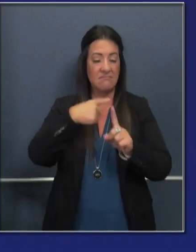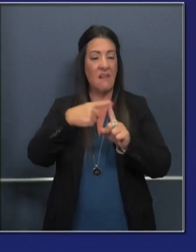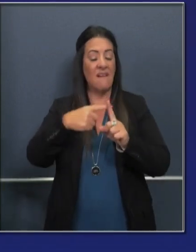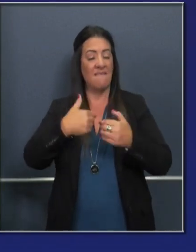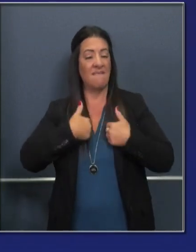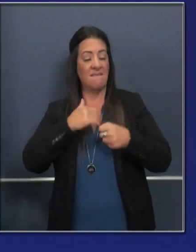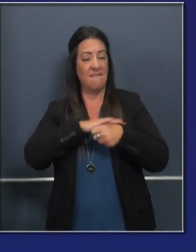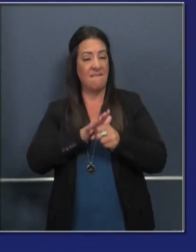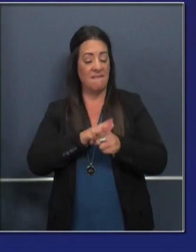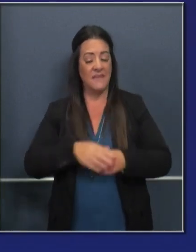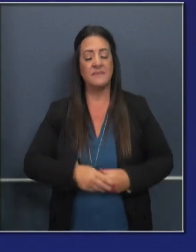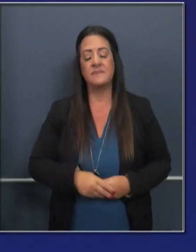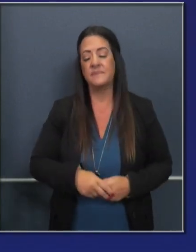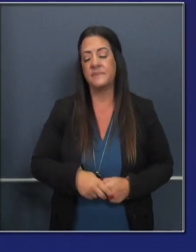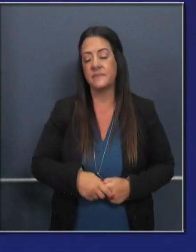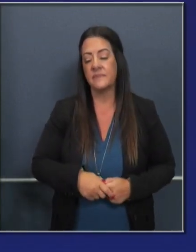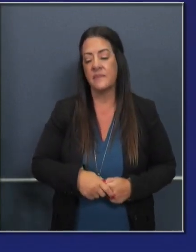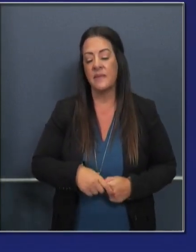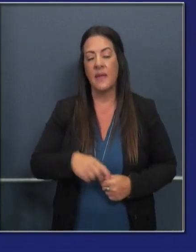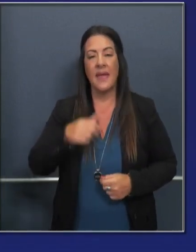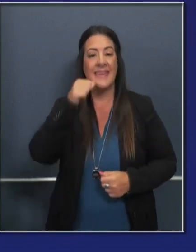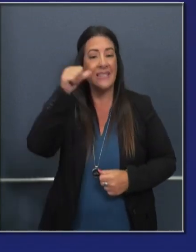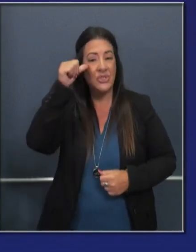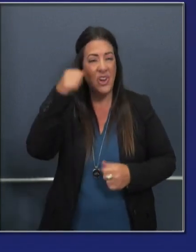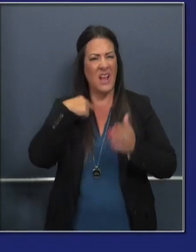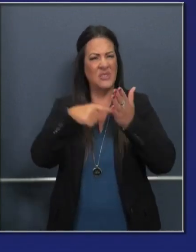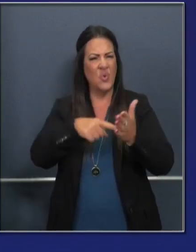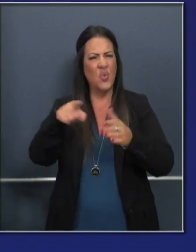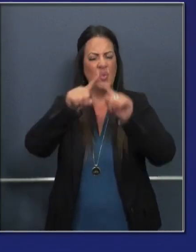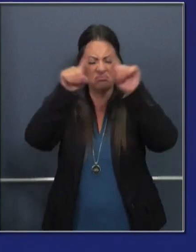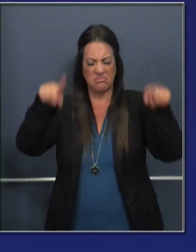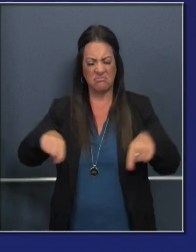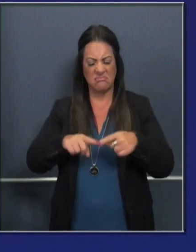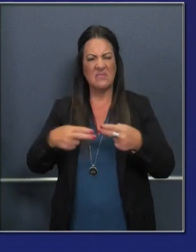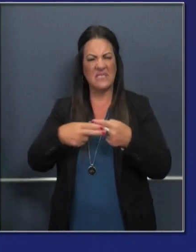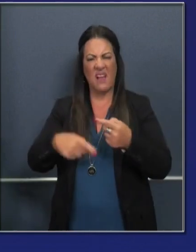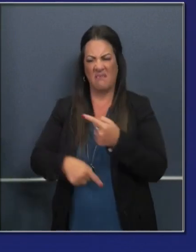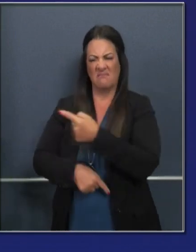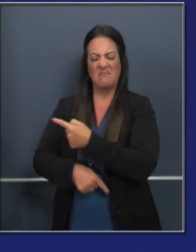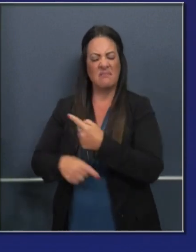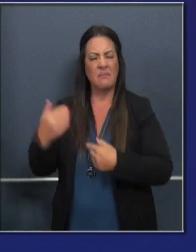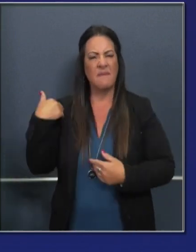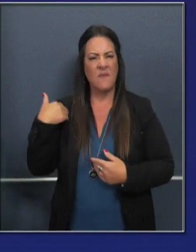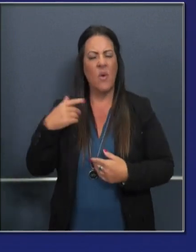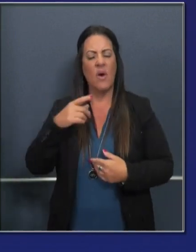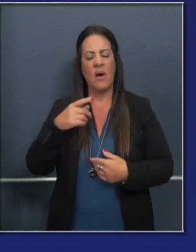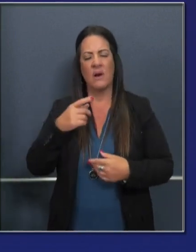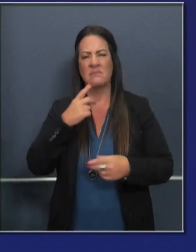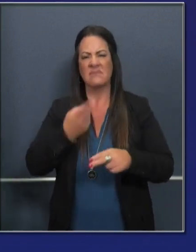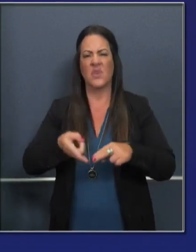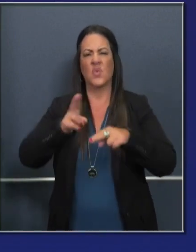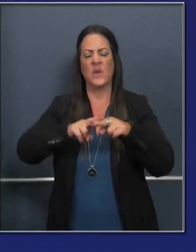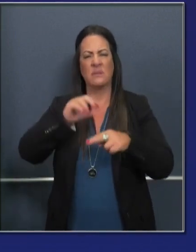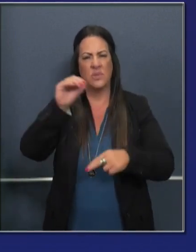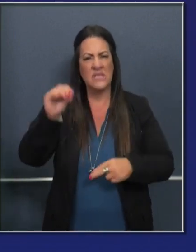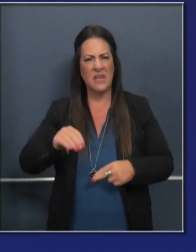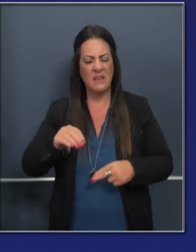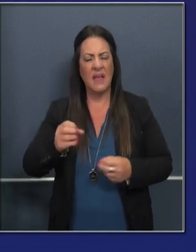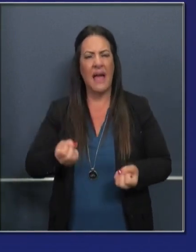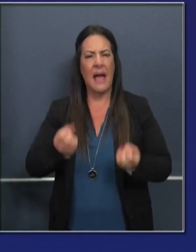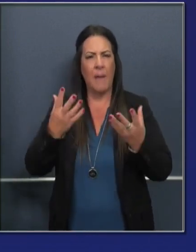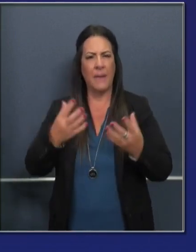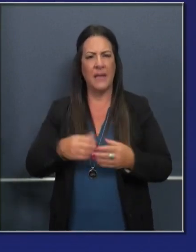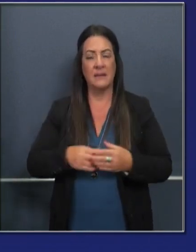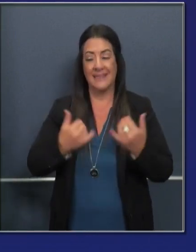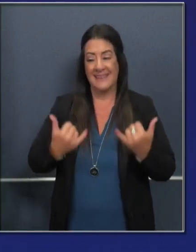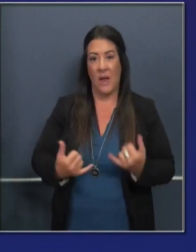Yesterday, I shared a slide with you that showed 29% increase in hospitalizations over a 14-day period. You could see